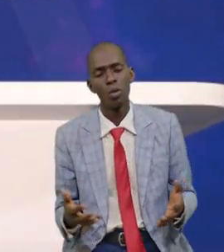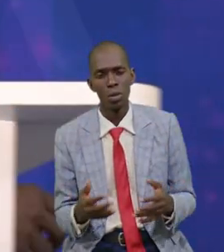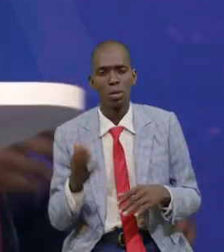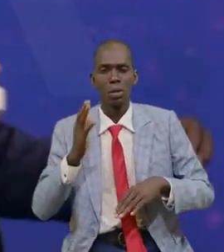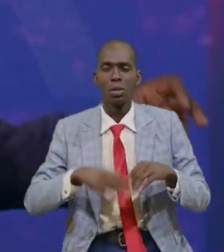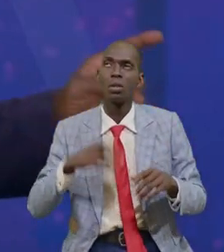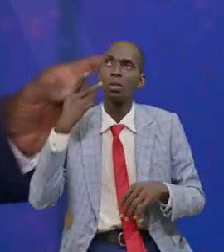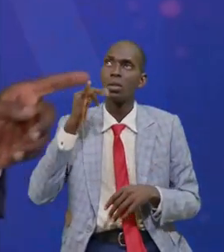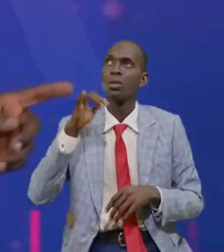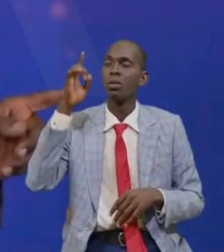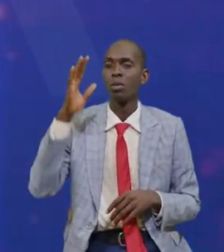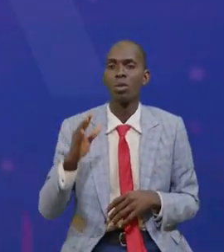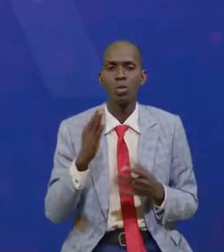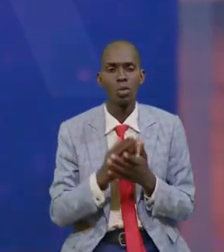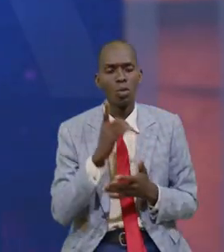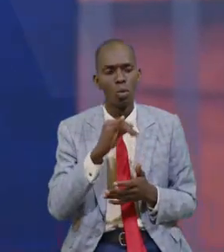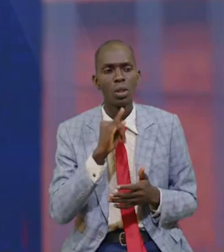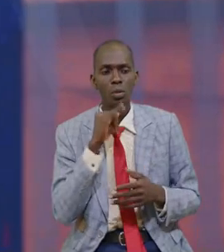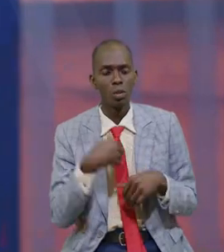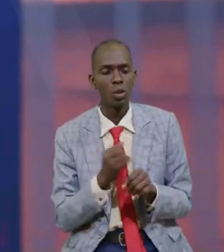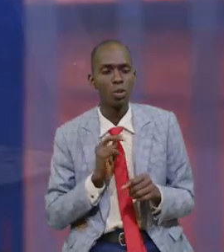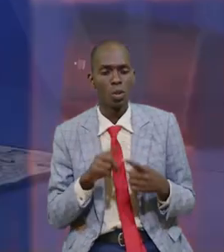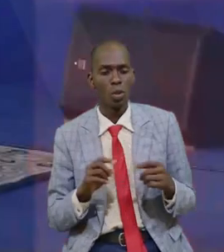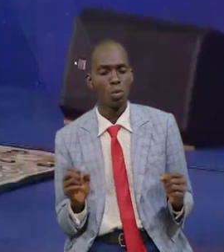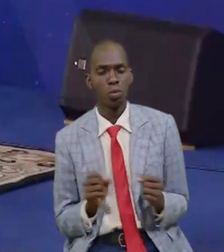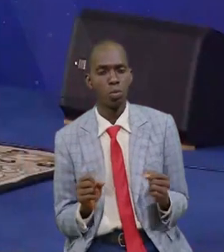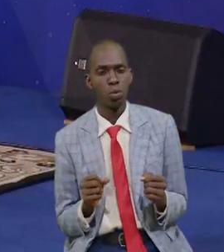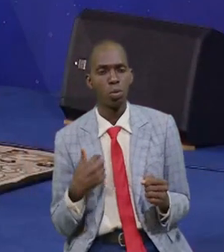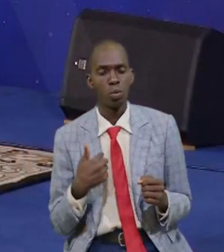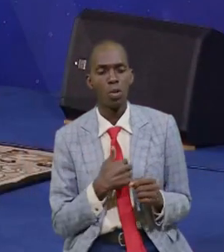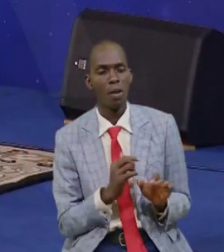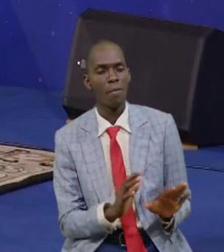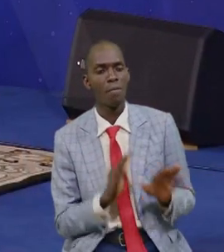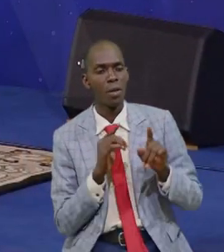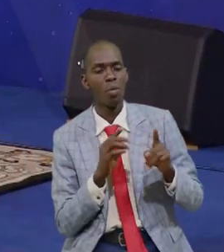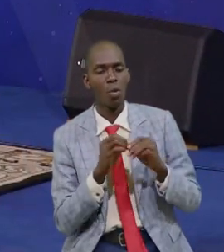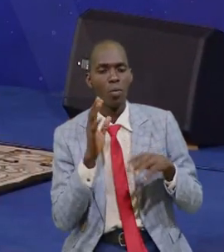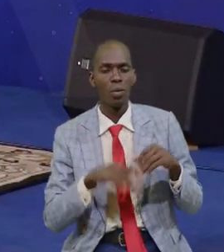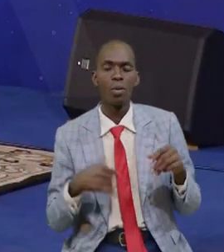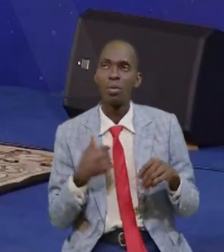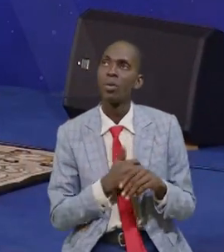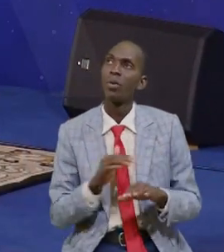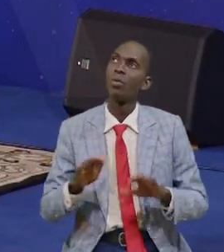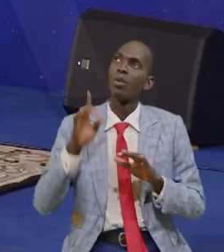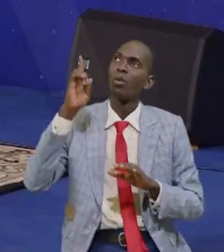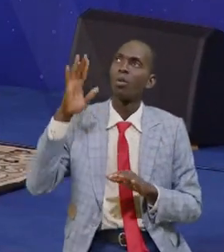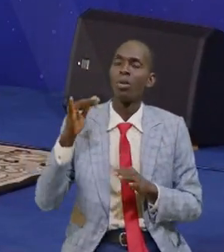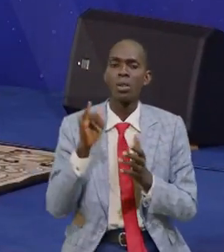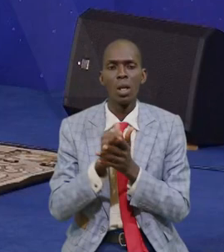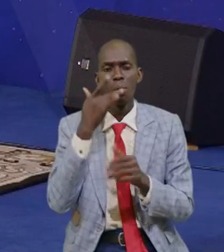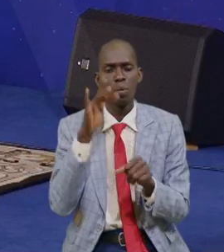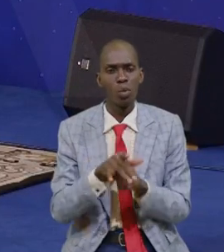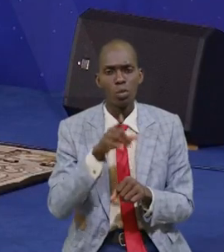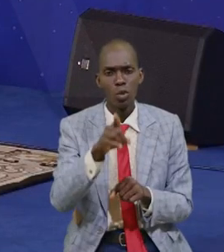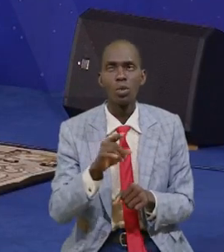us, we hear him more than we hear the God of heaven, who says, I never leave you,